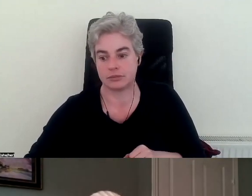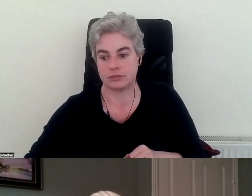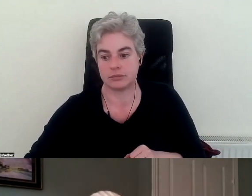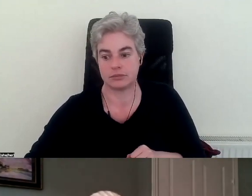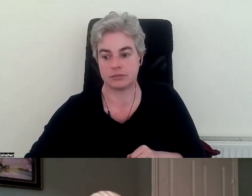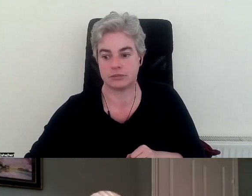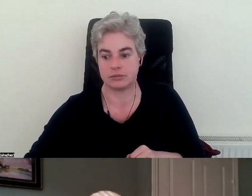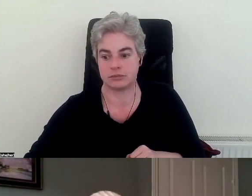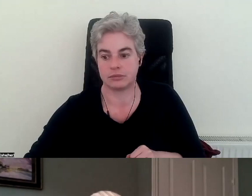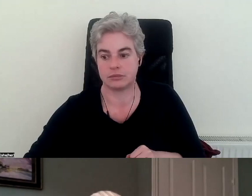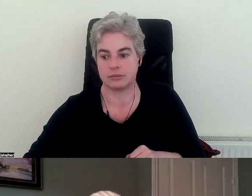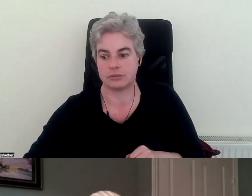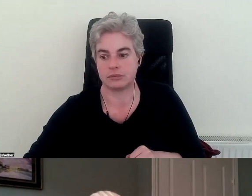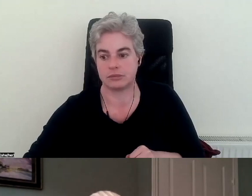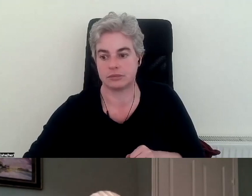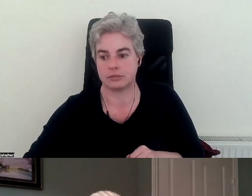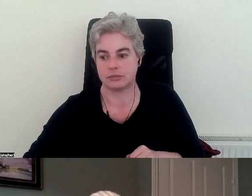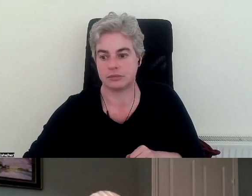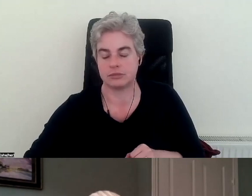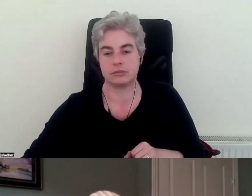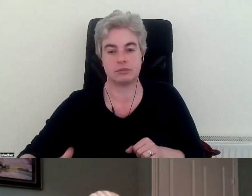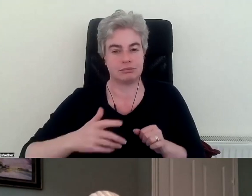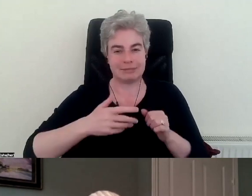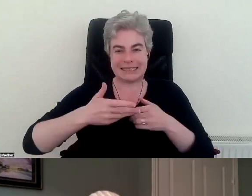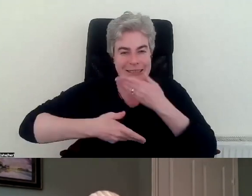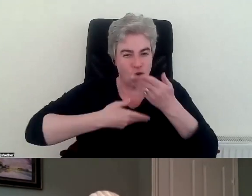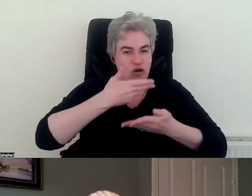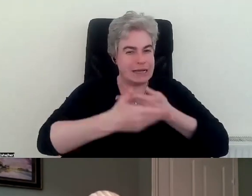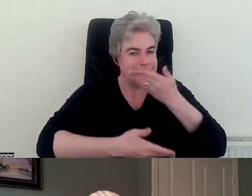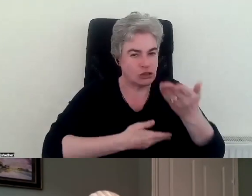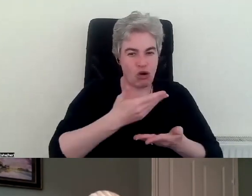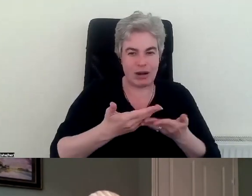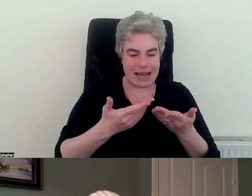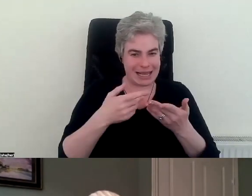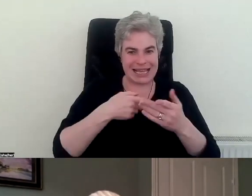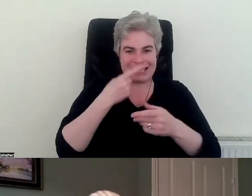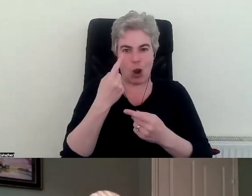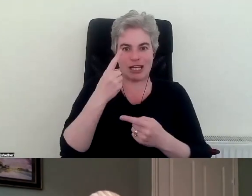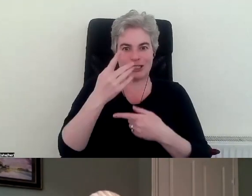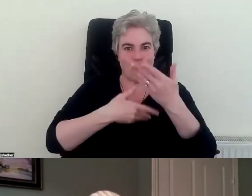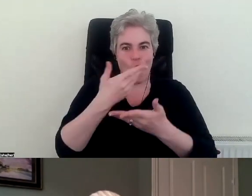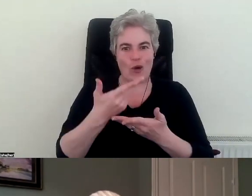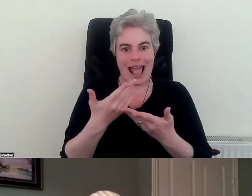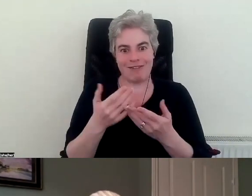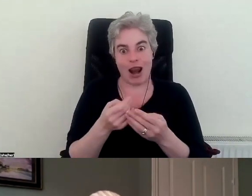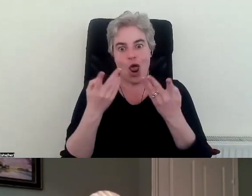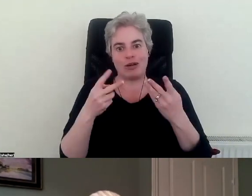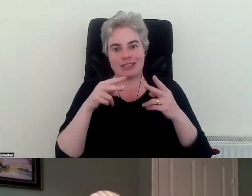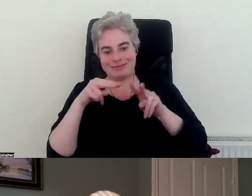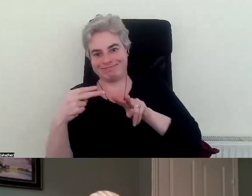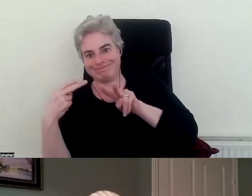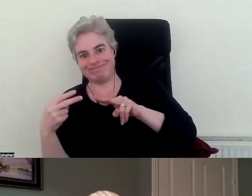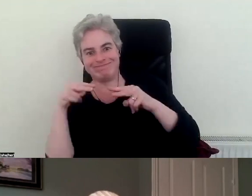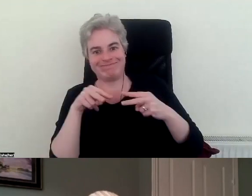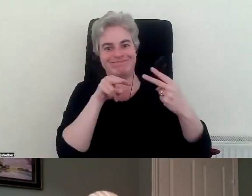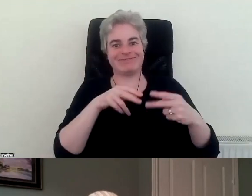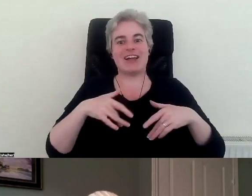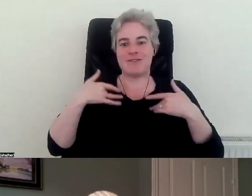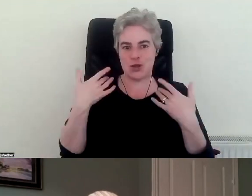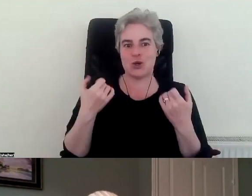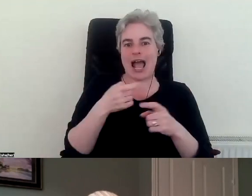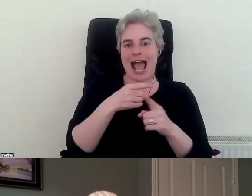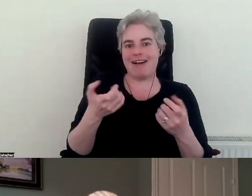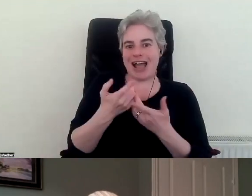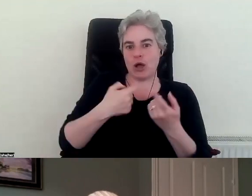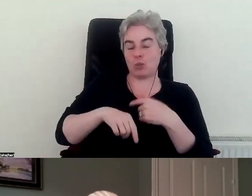It's, you know, for every story, there's always multiple sides. How we understand